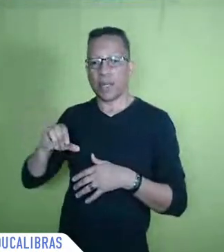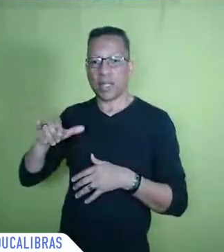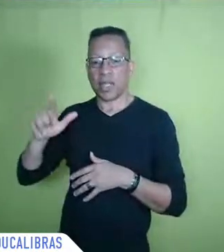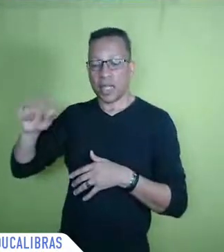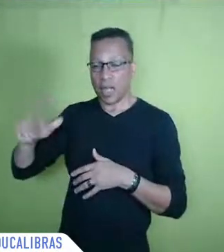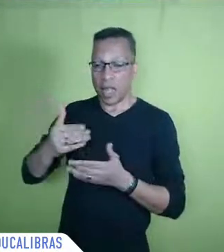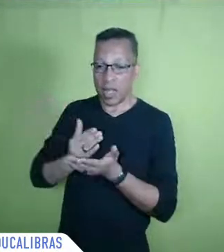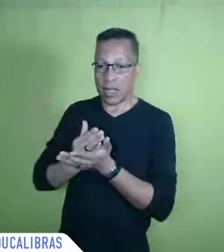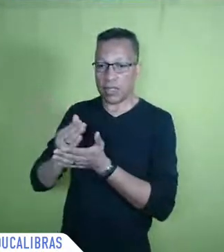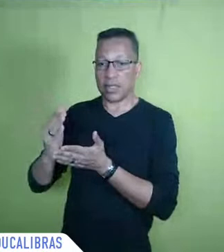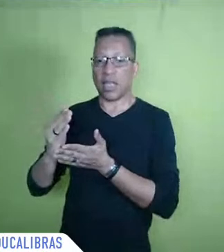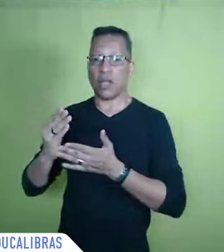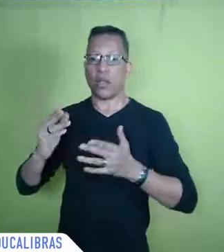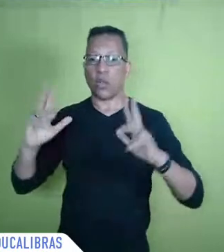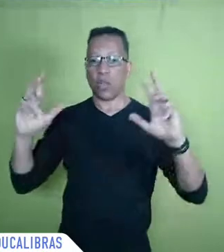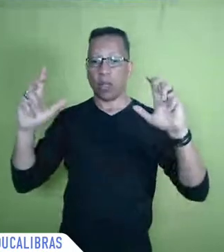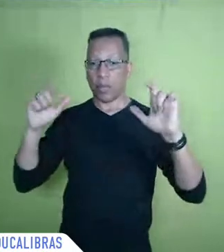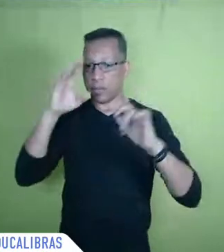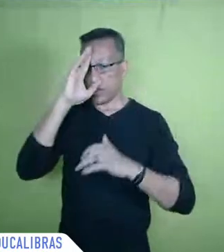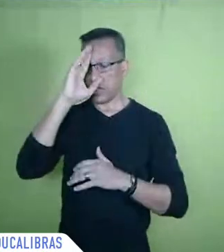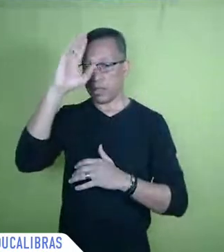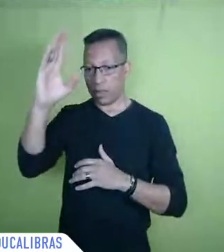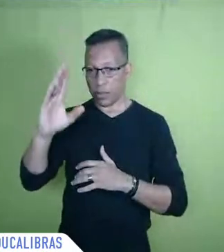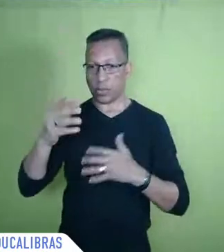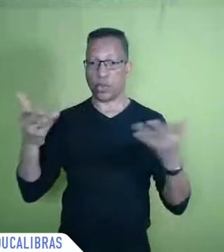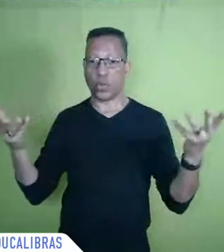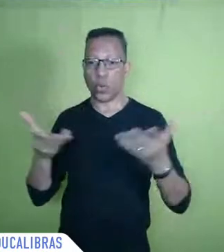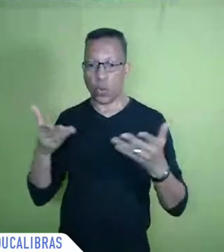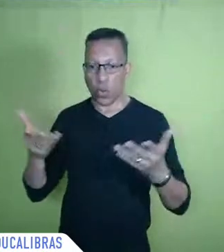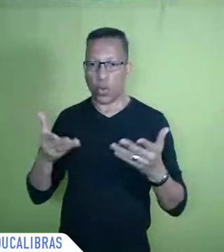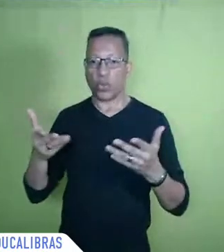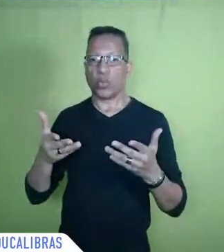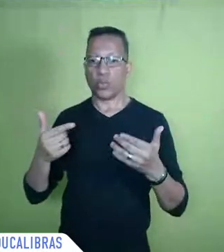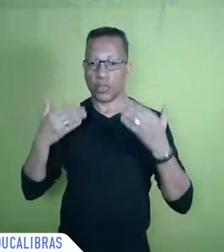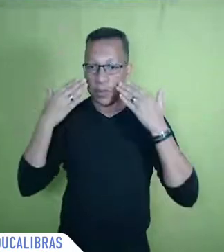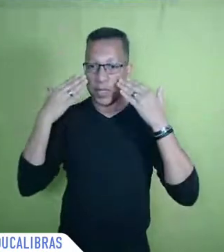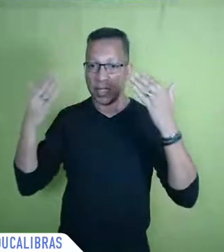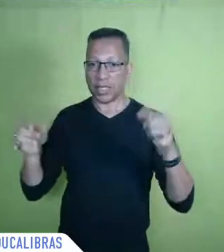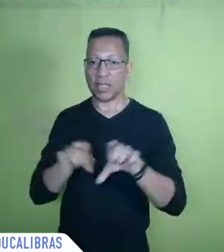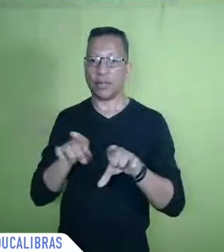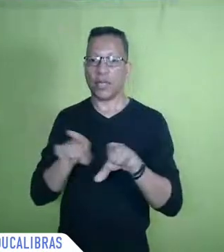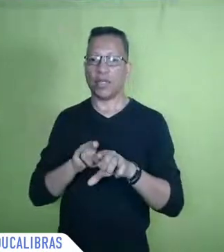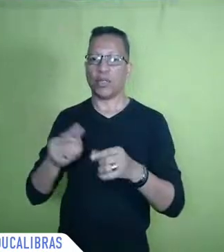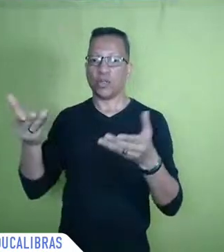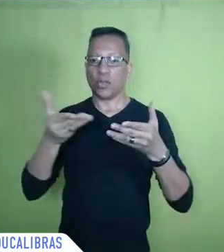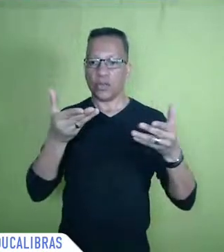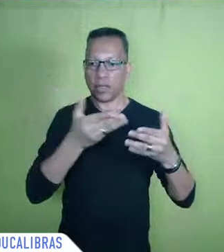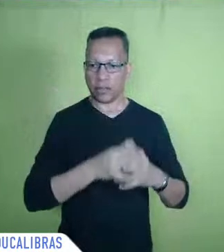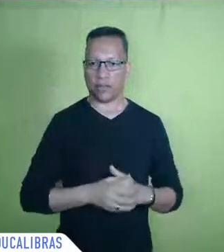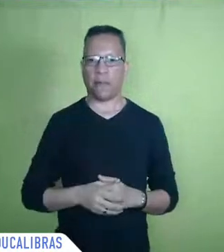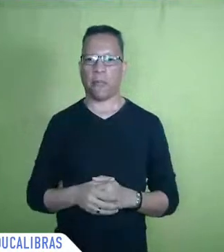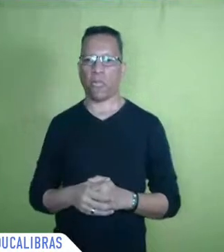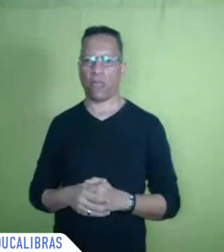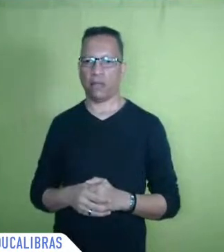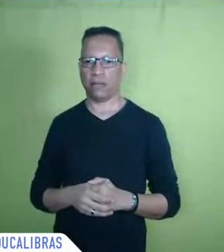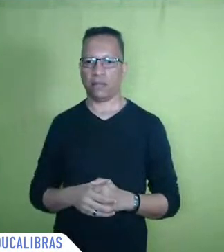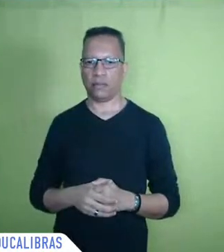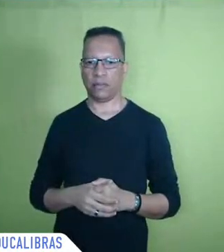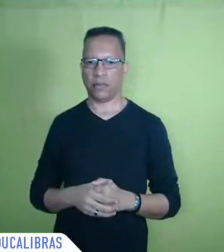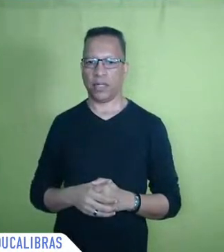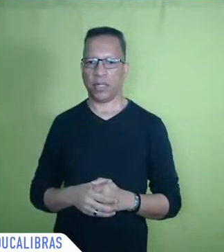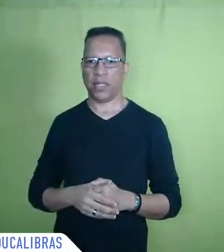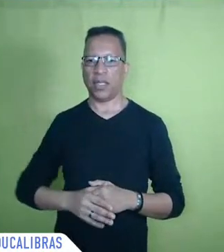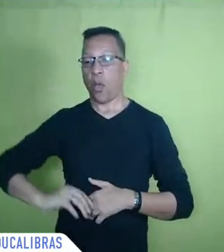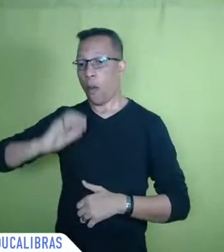And now, Deborah Berlinck will be given the floor to introduce the theme of today's panel and to present our guests.